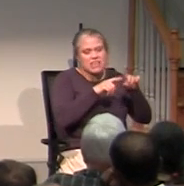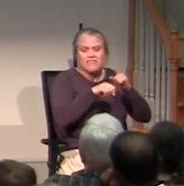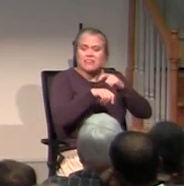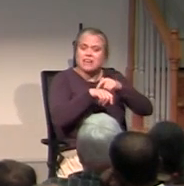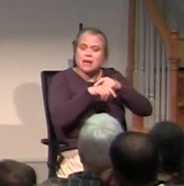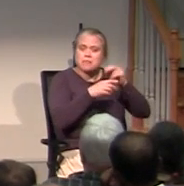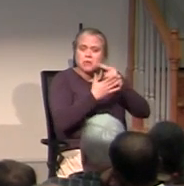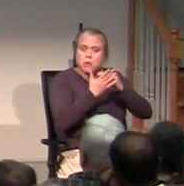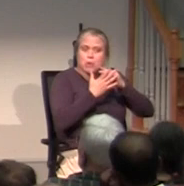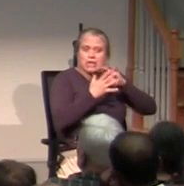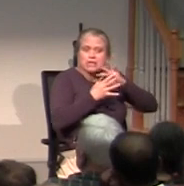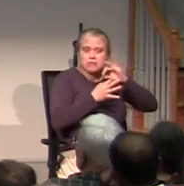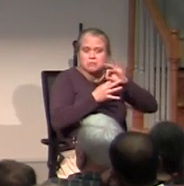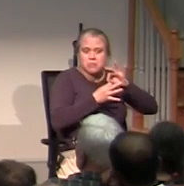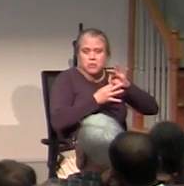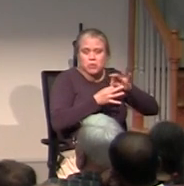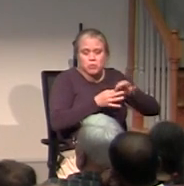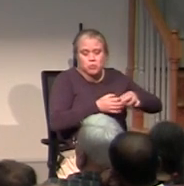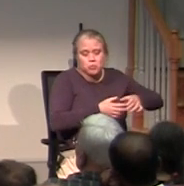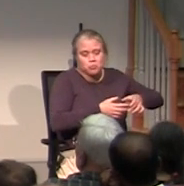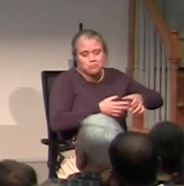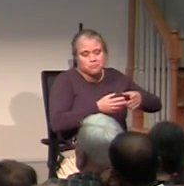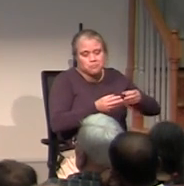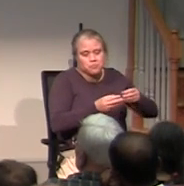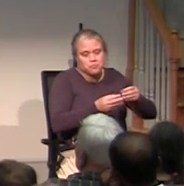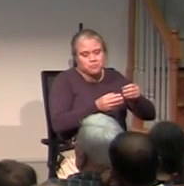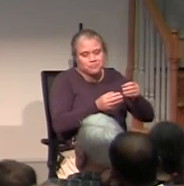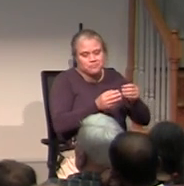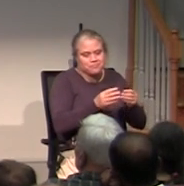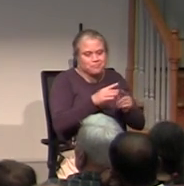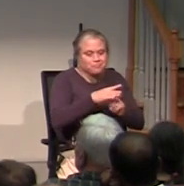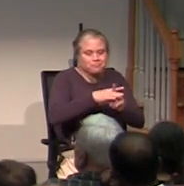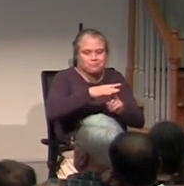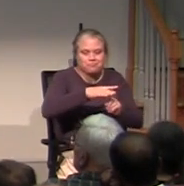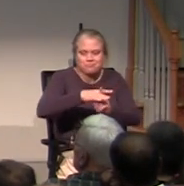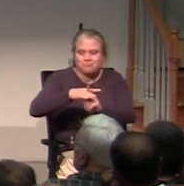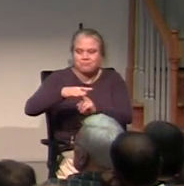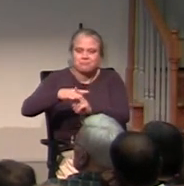that still burns in your heart was passed forward.